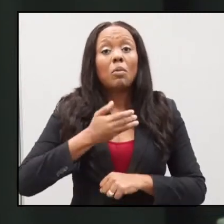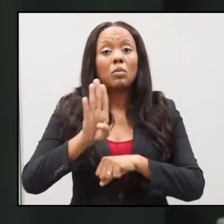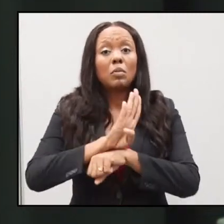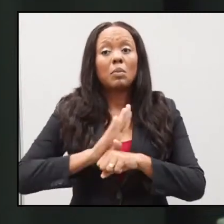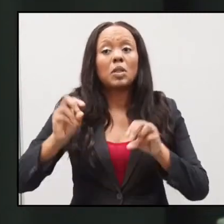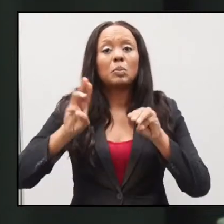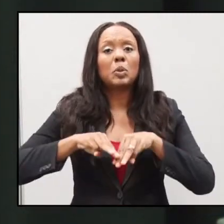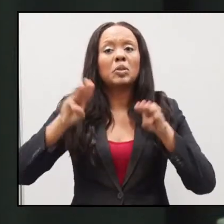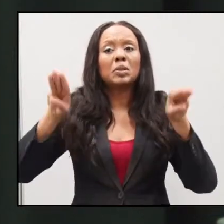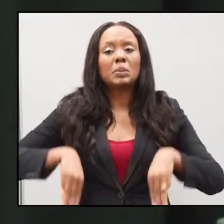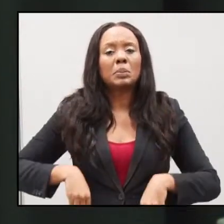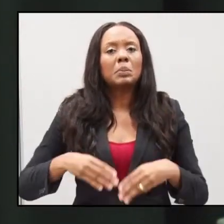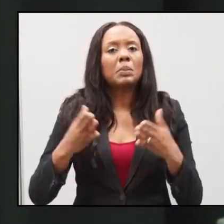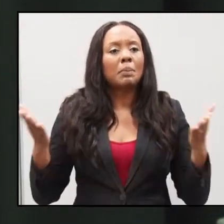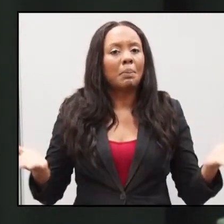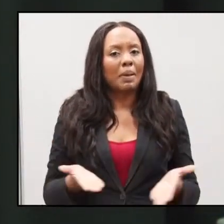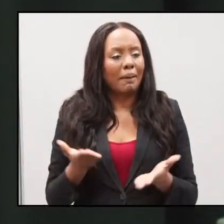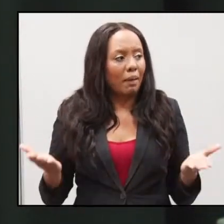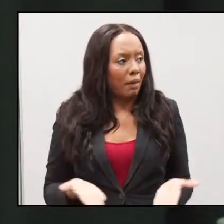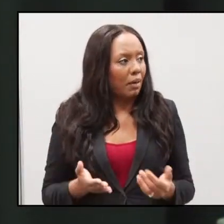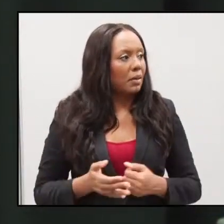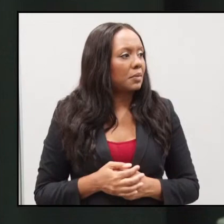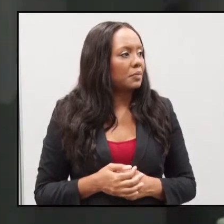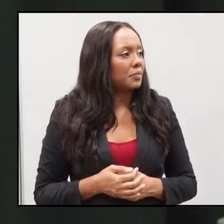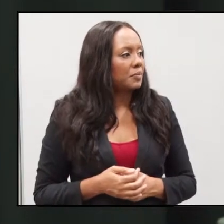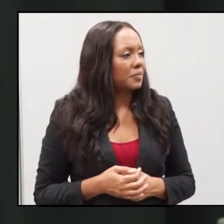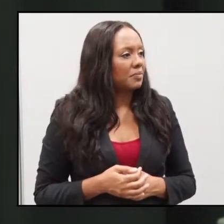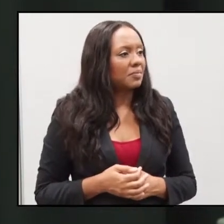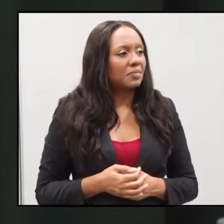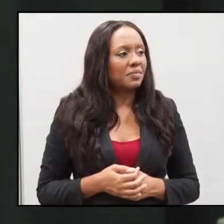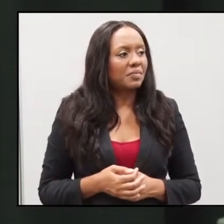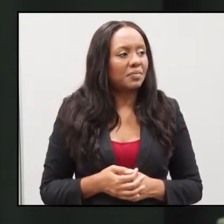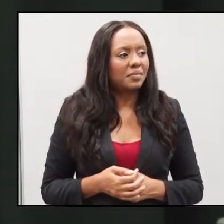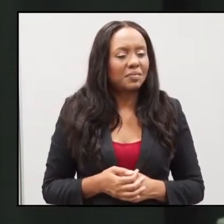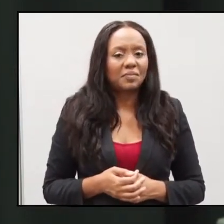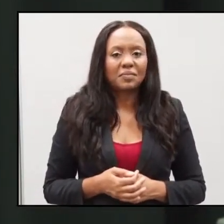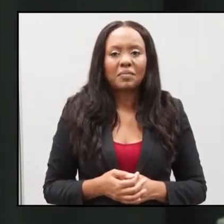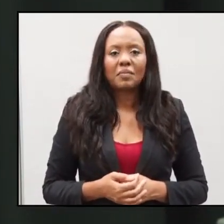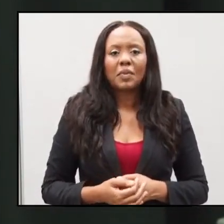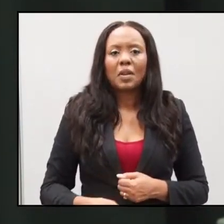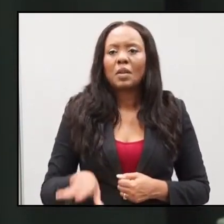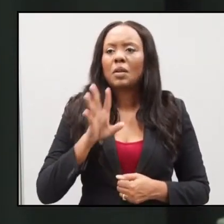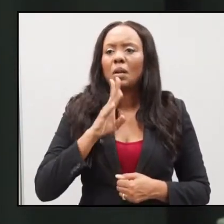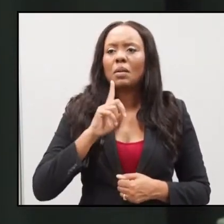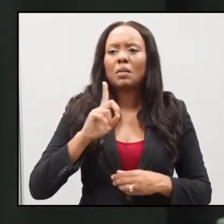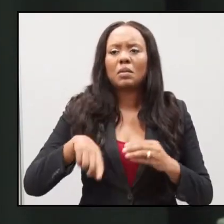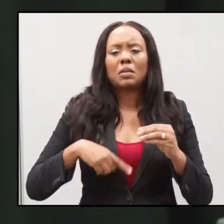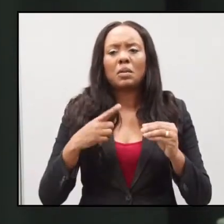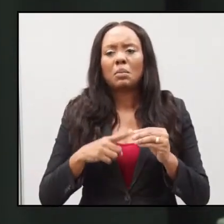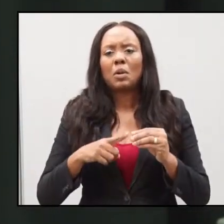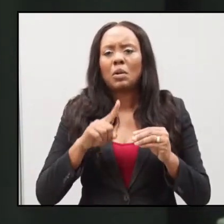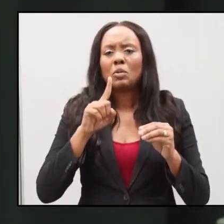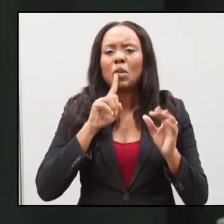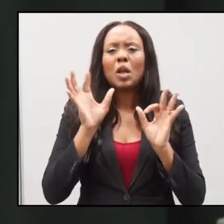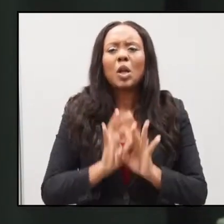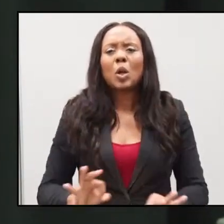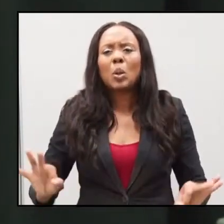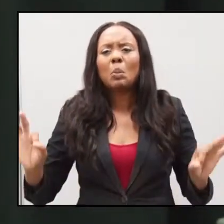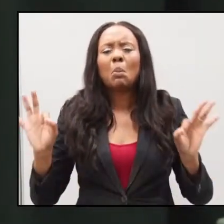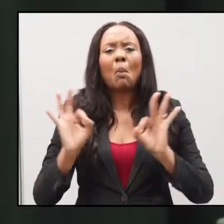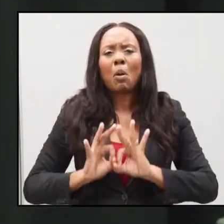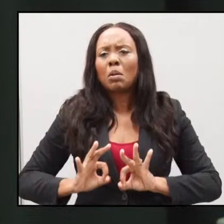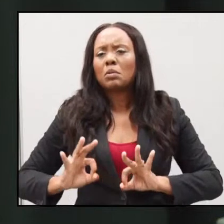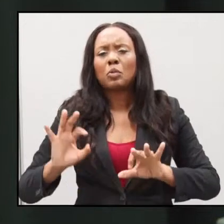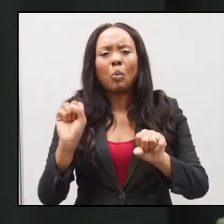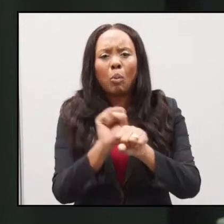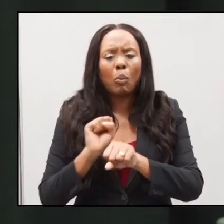is here, and they can tell us about the significant archaeological and other scholarly work